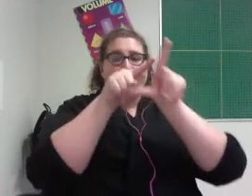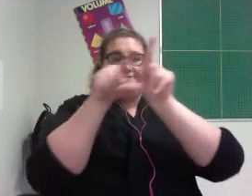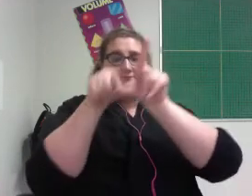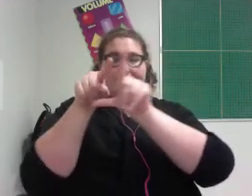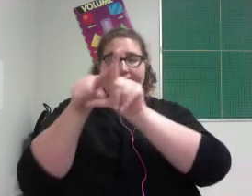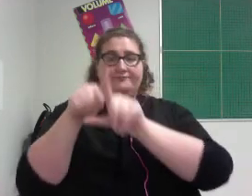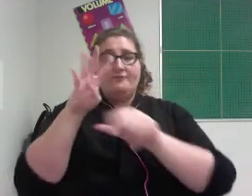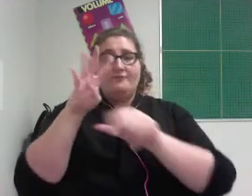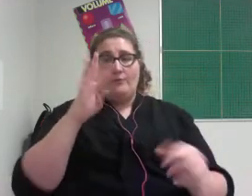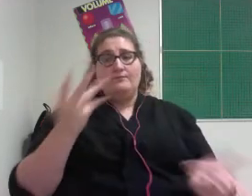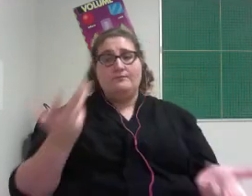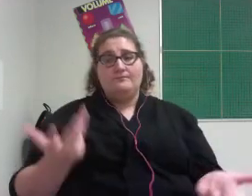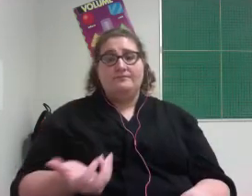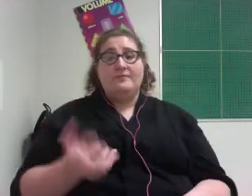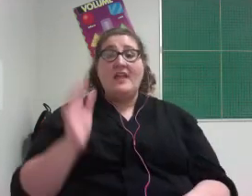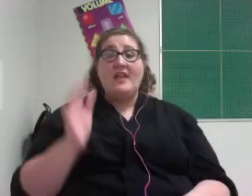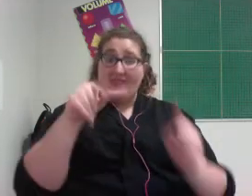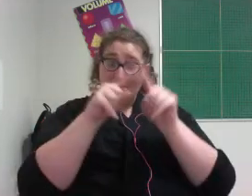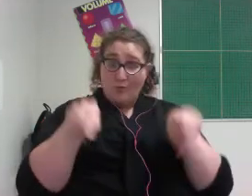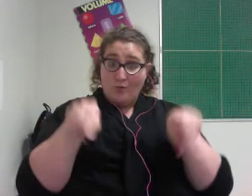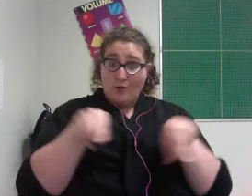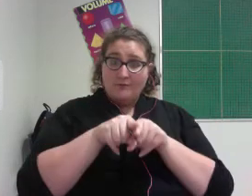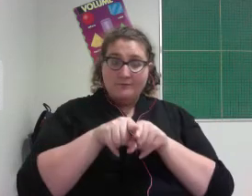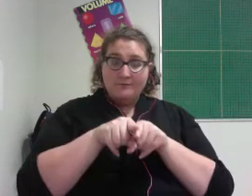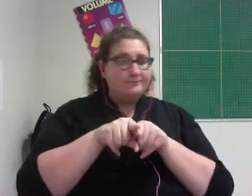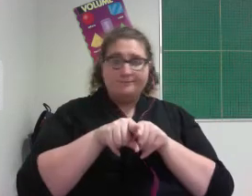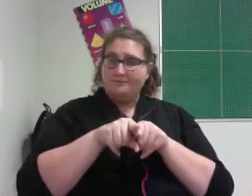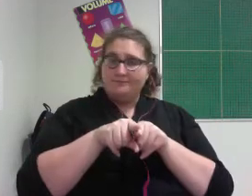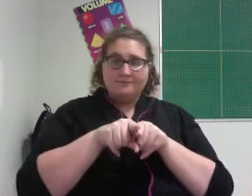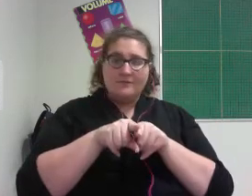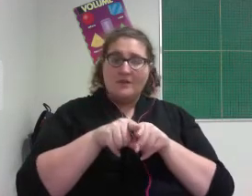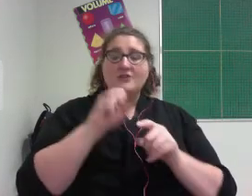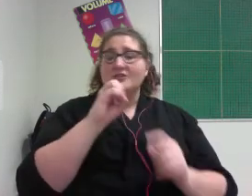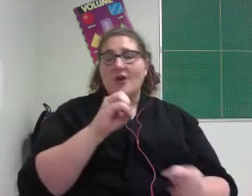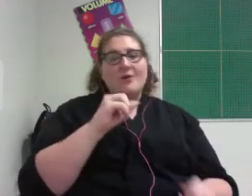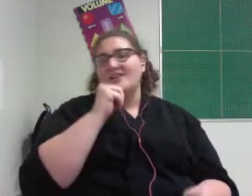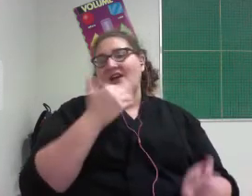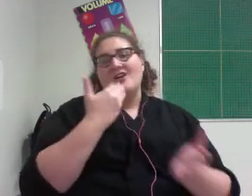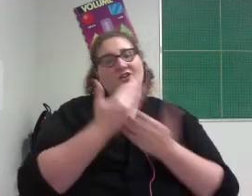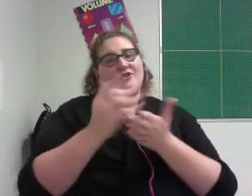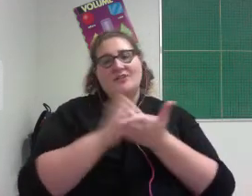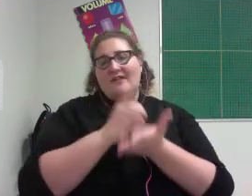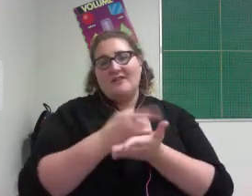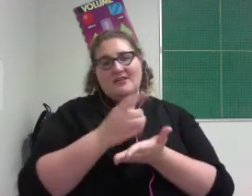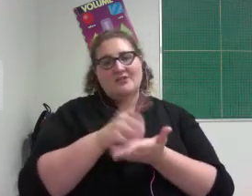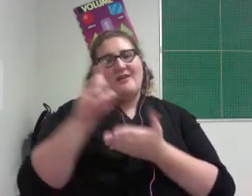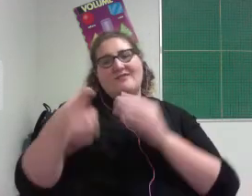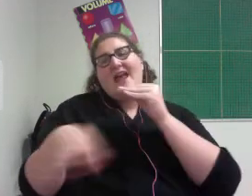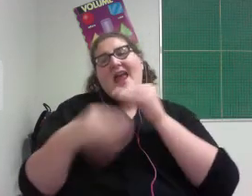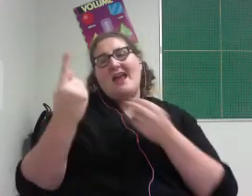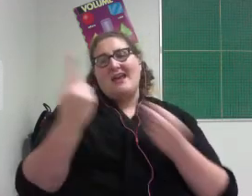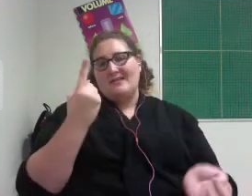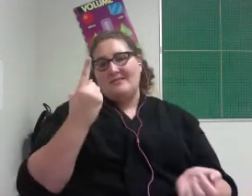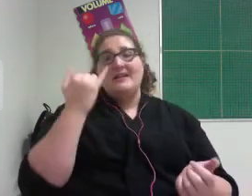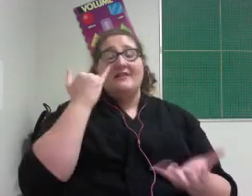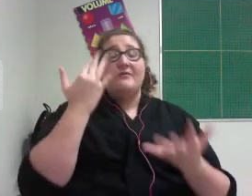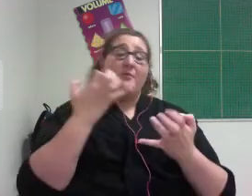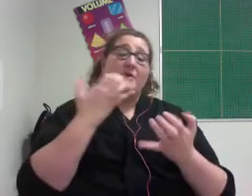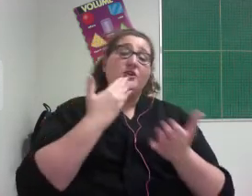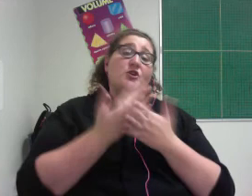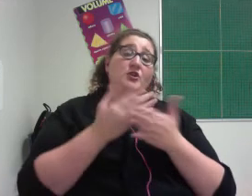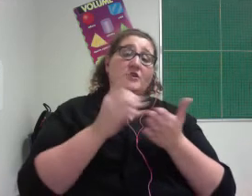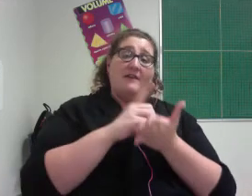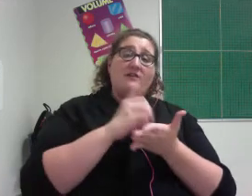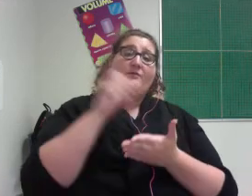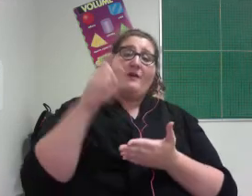angles. Is that a square? No, so this isn't a good definition. We have to add something to it. If we want a good definition of